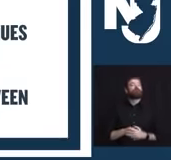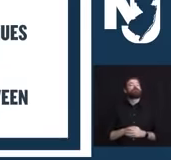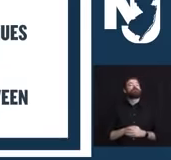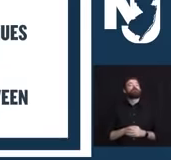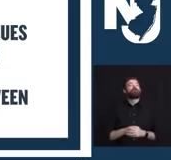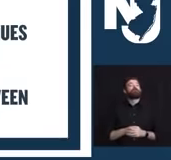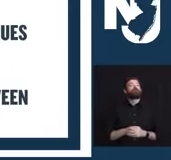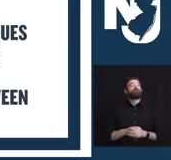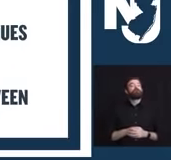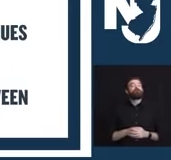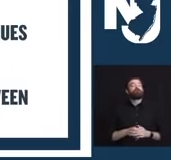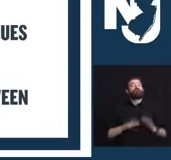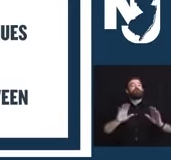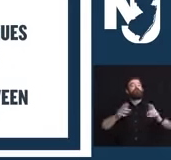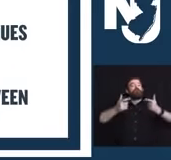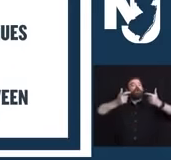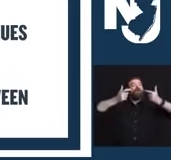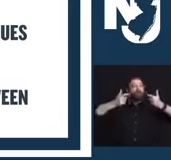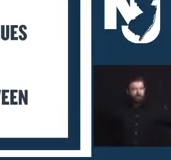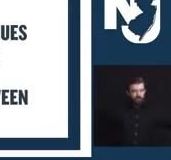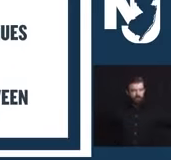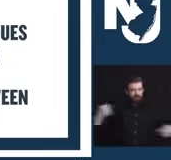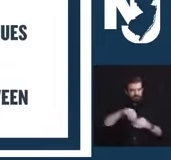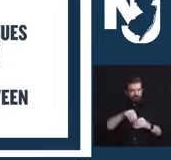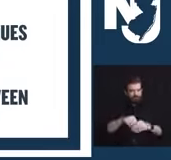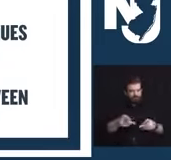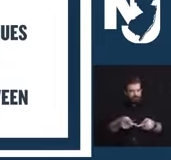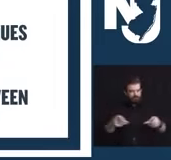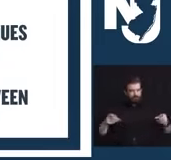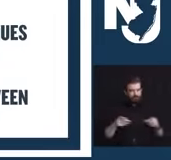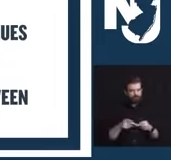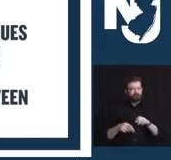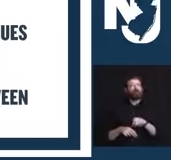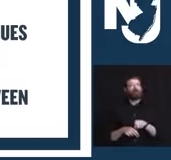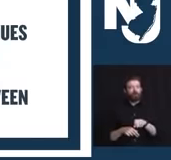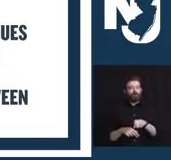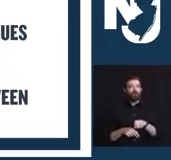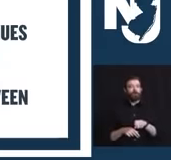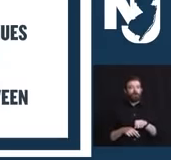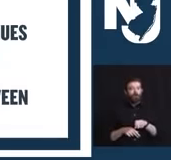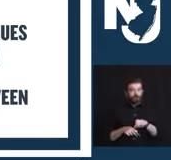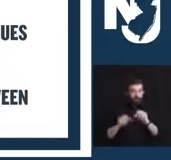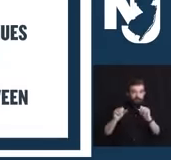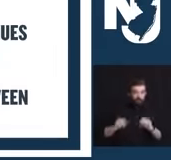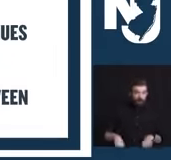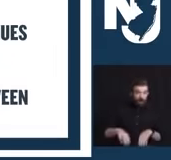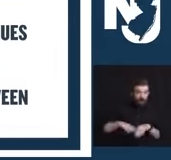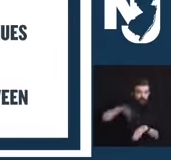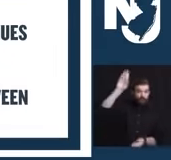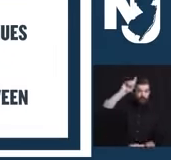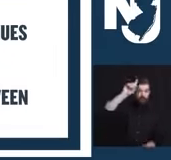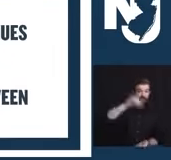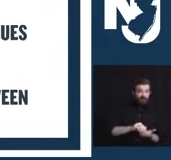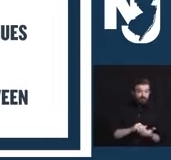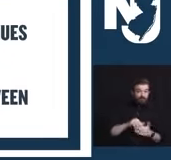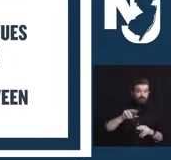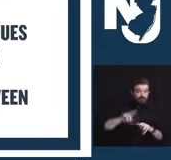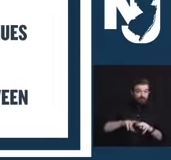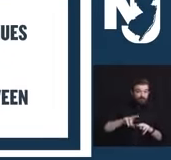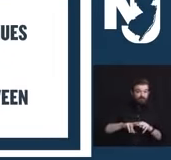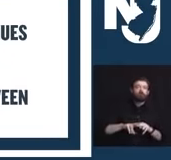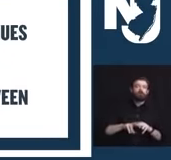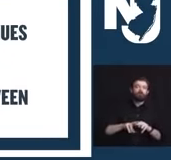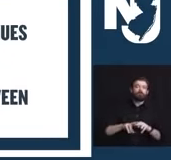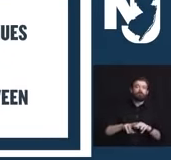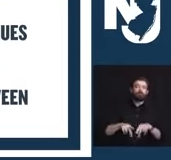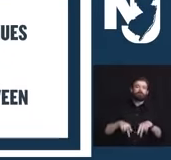large indoor venues with 1,000 or more fixed seats can operate at 30%, while maintaining the